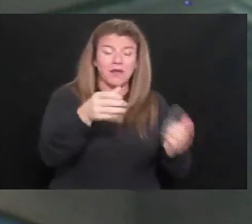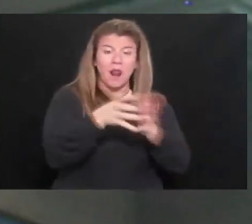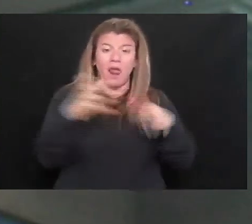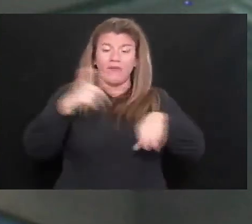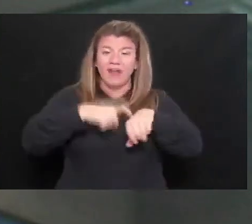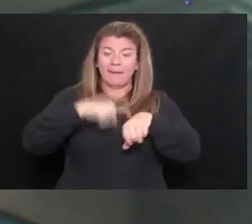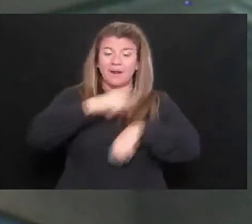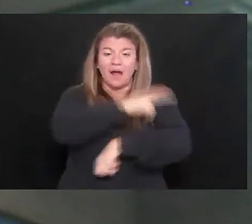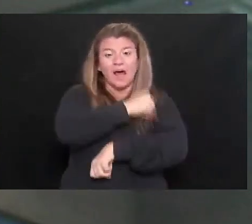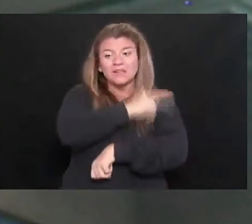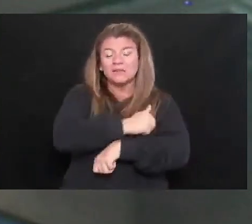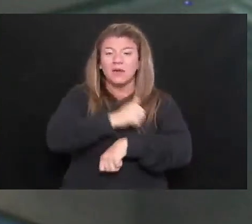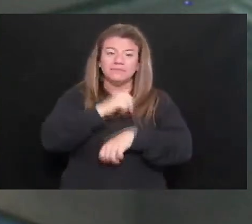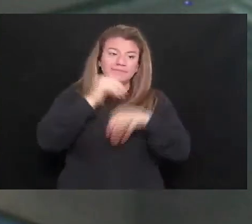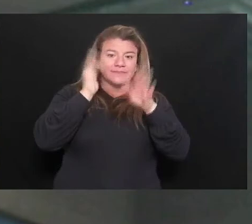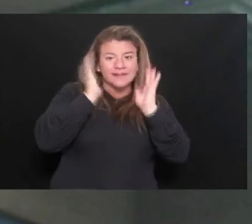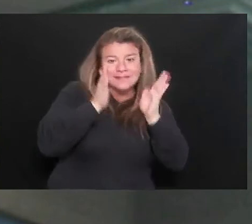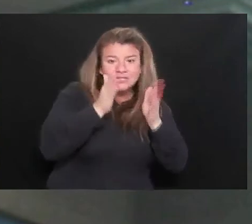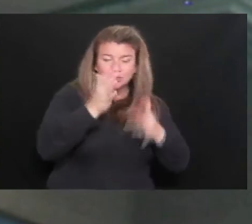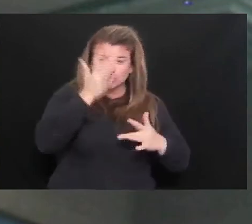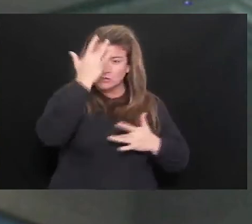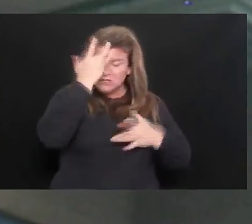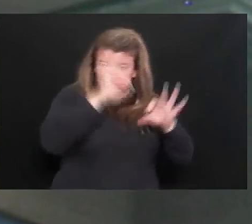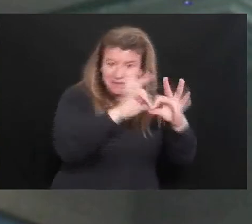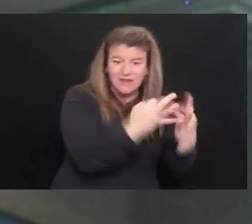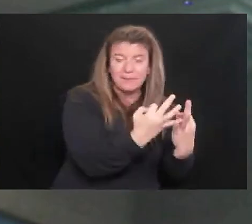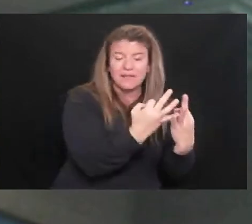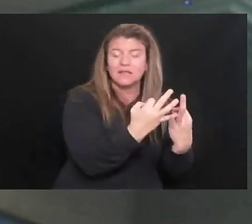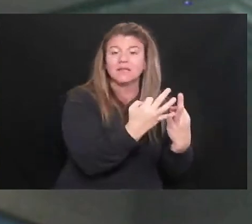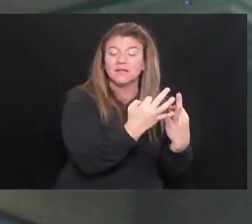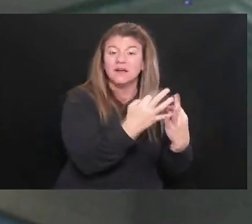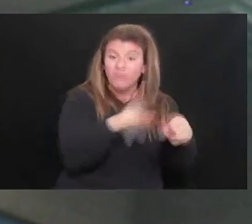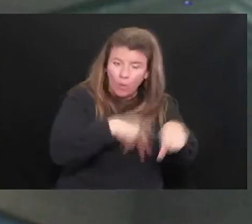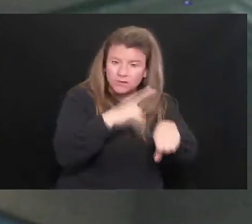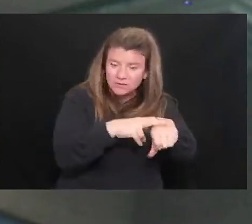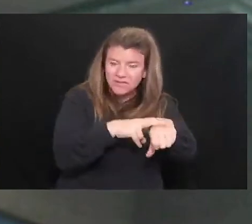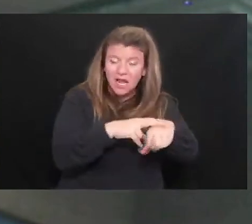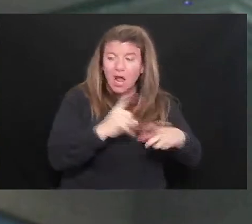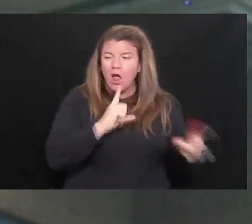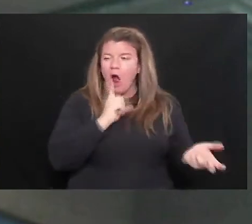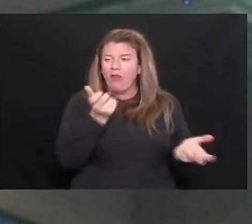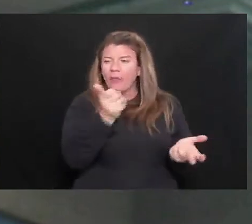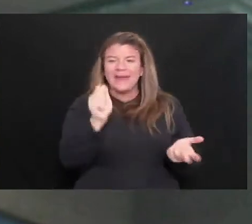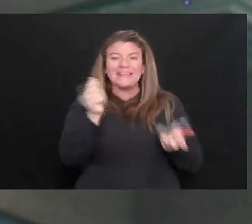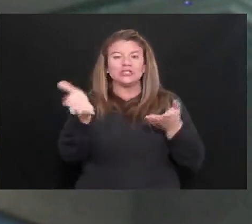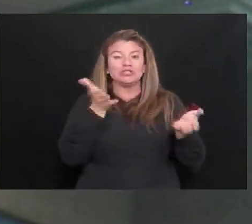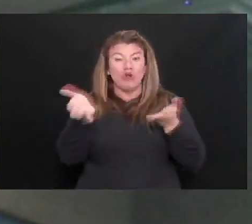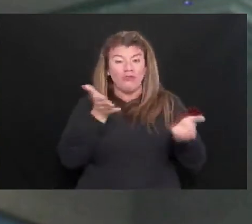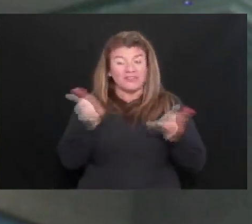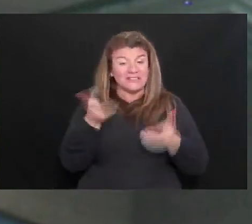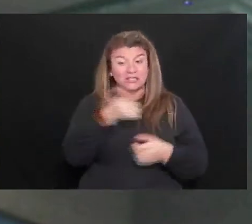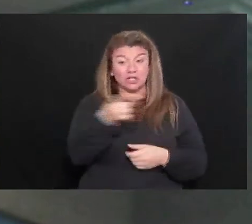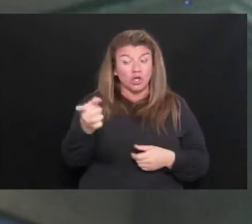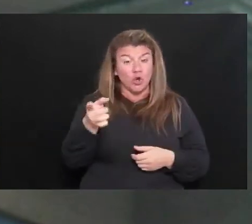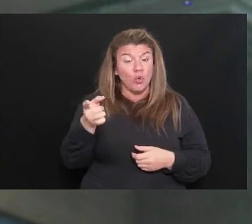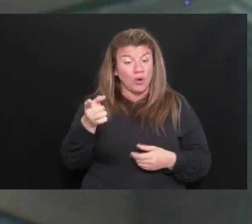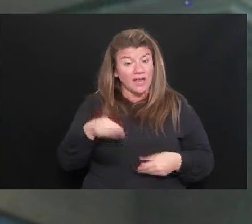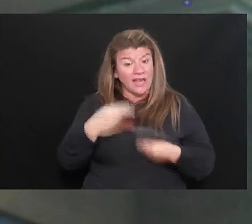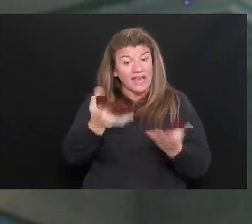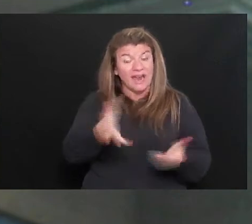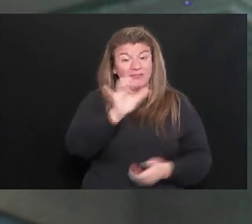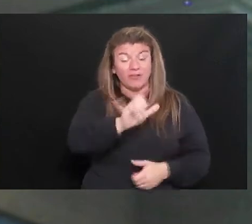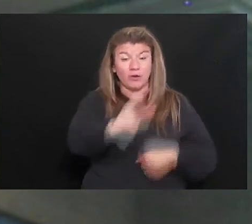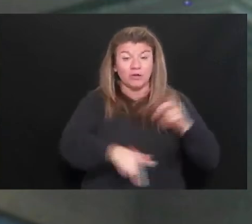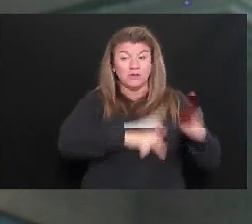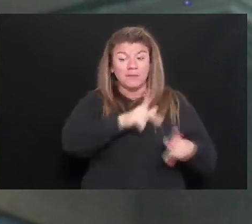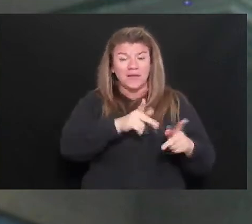course, giving their attention to their sick loved one. Are there any services that you are directing to those folks